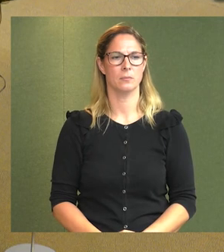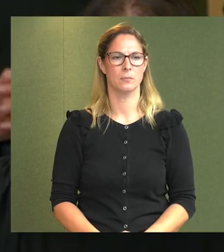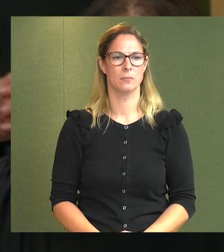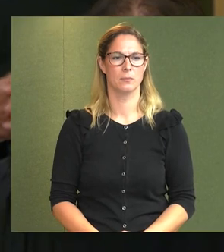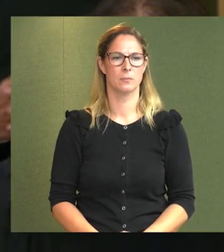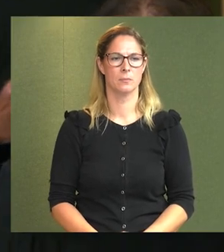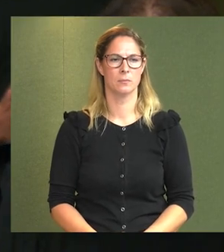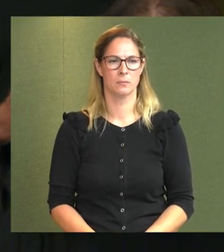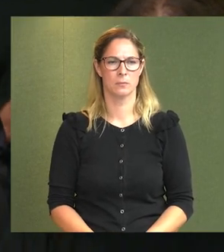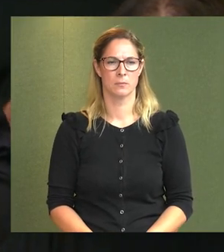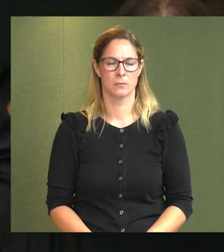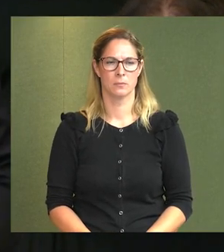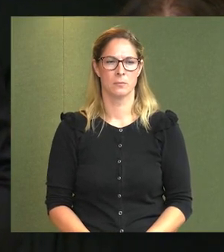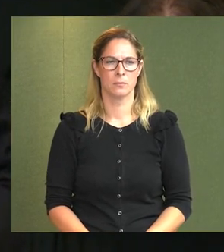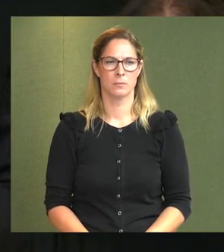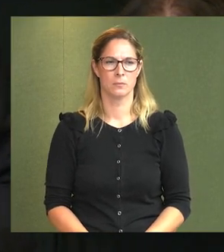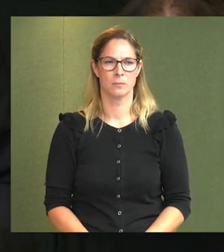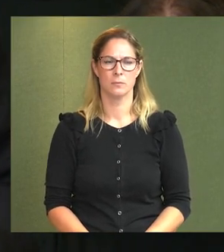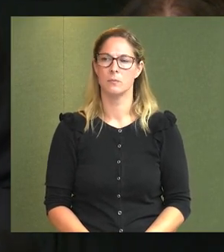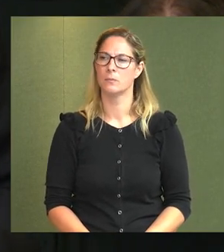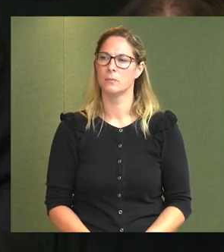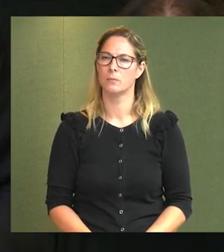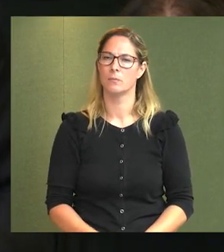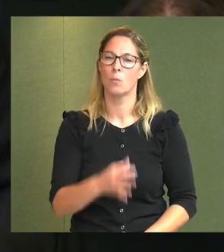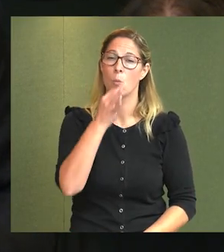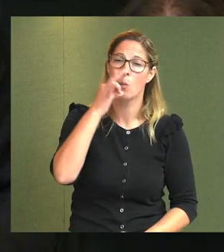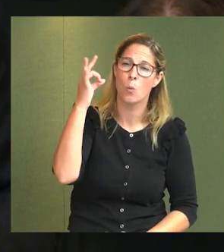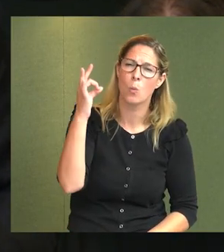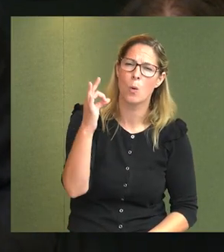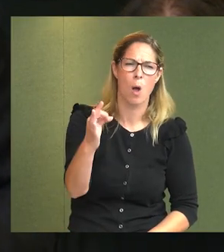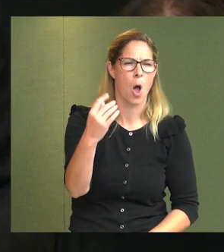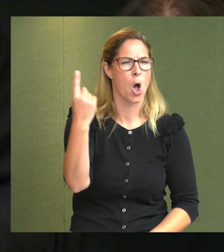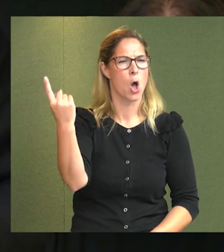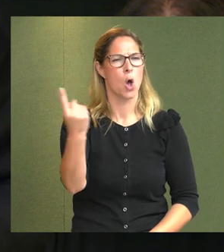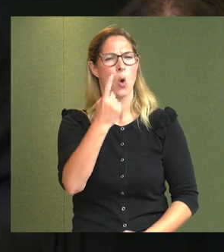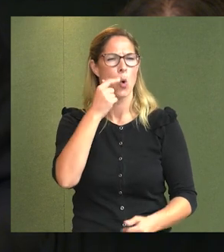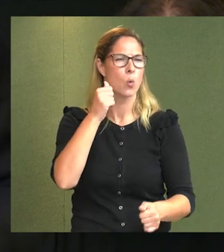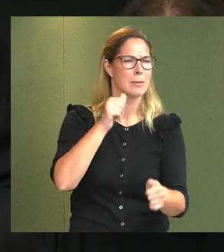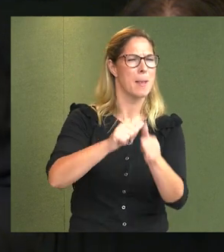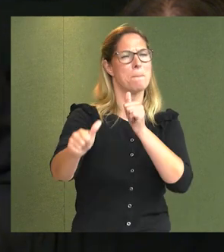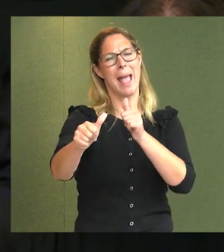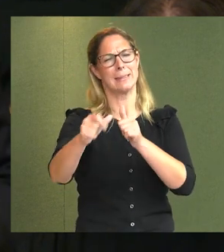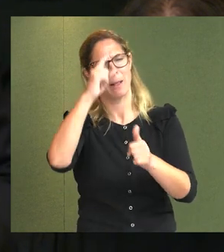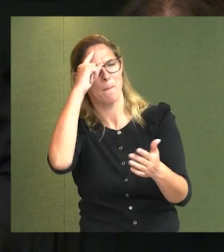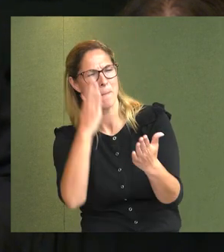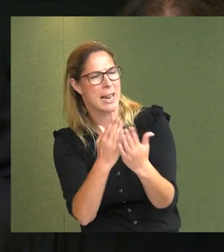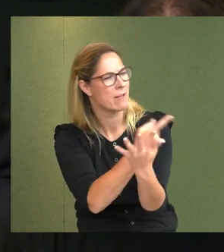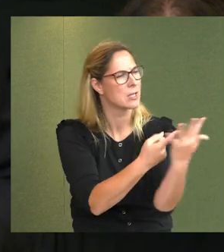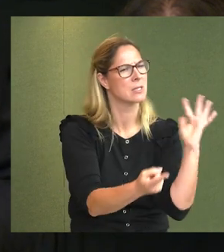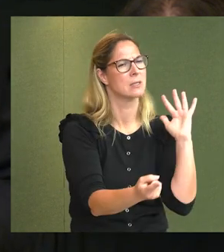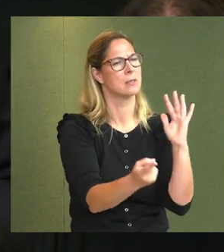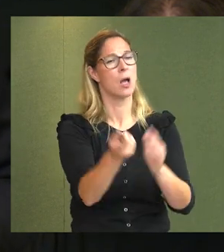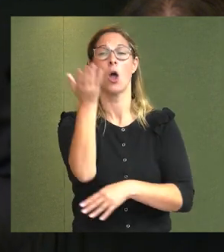When asked, who is the best among the believers in character? The Prophet Muhammad, peace be upon him, he